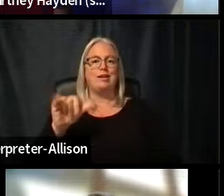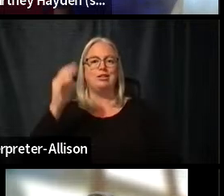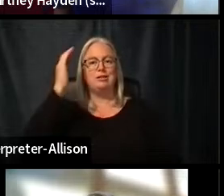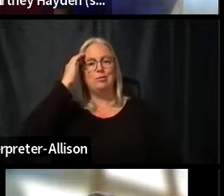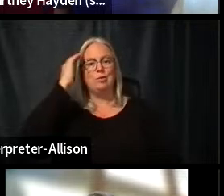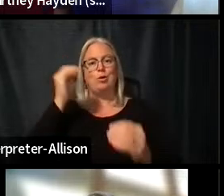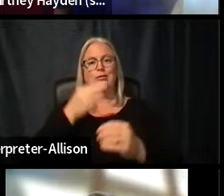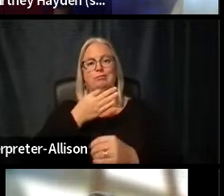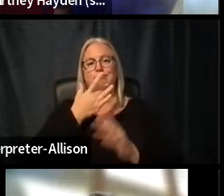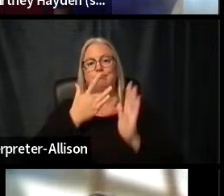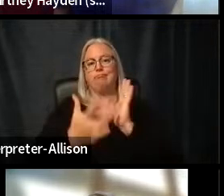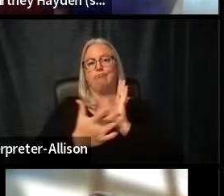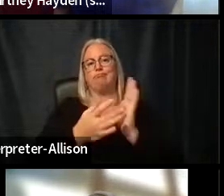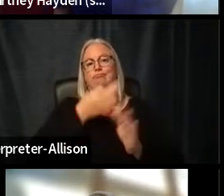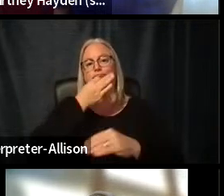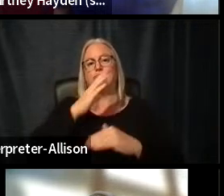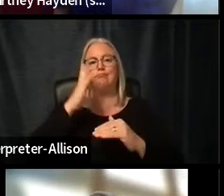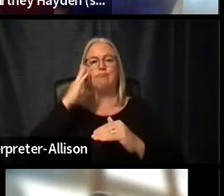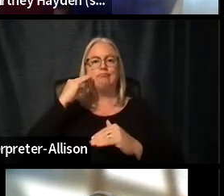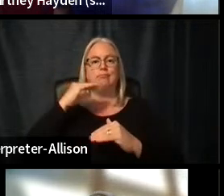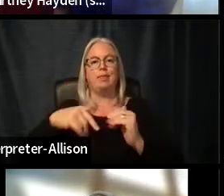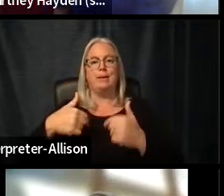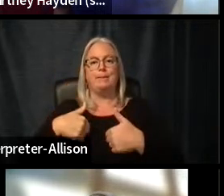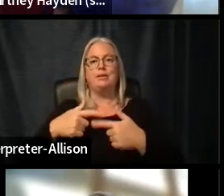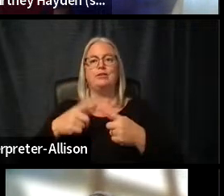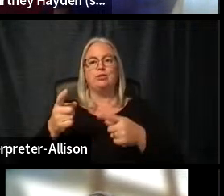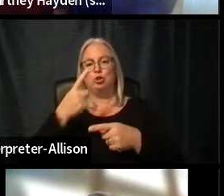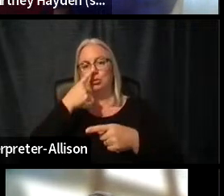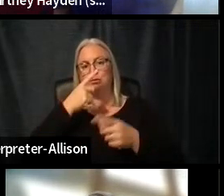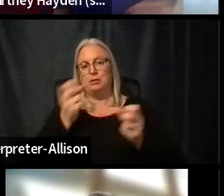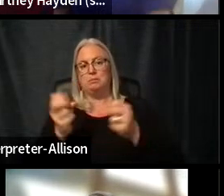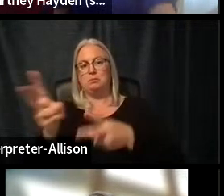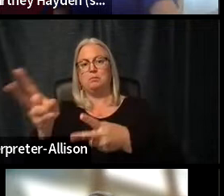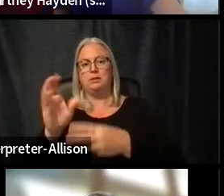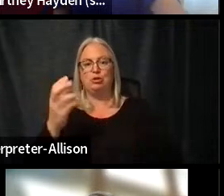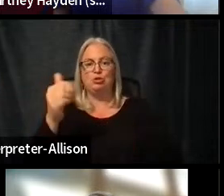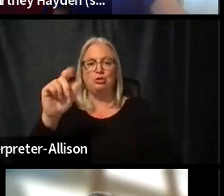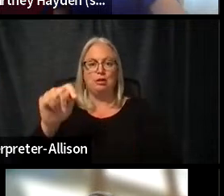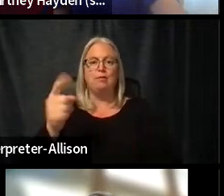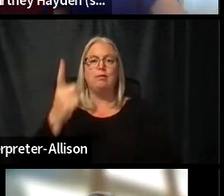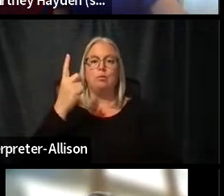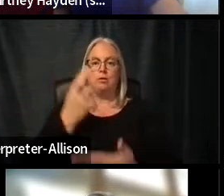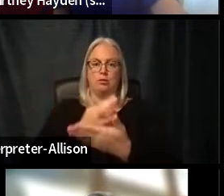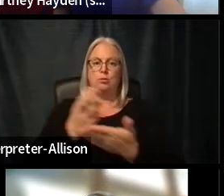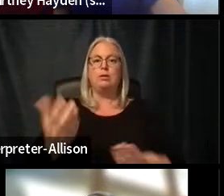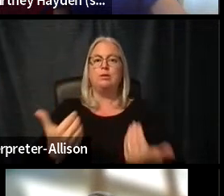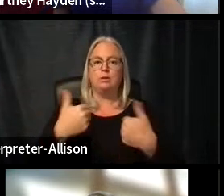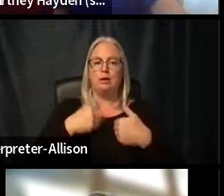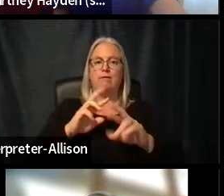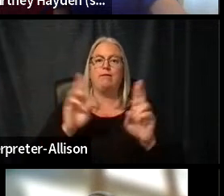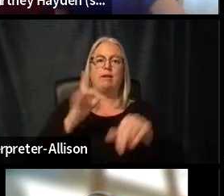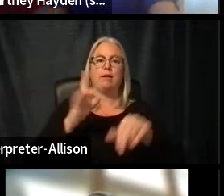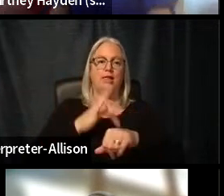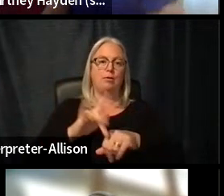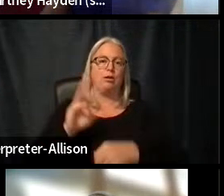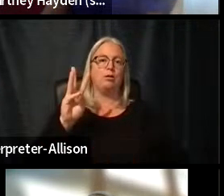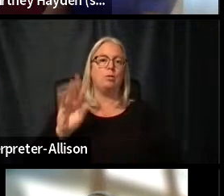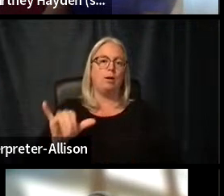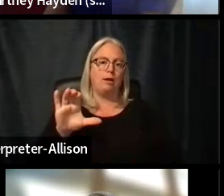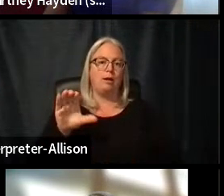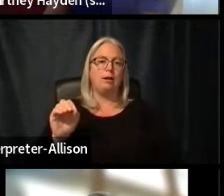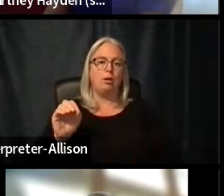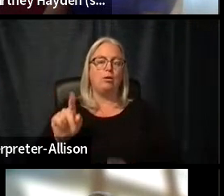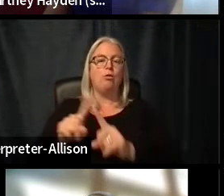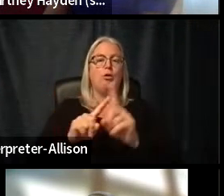technologically savvy, so if she could put that out in the chat. That's one of the resources that we have available in Wyandotte County that